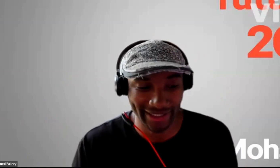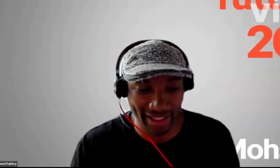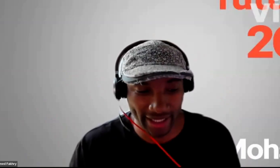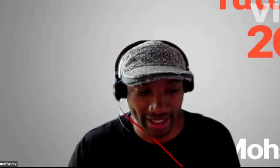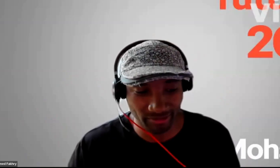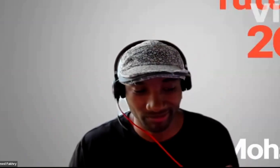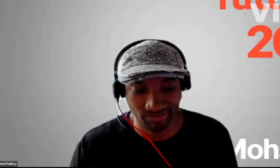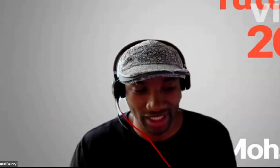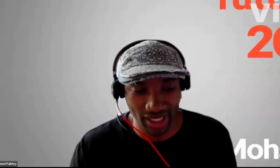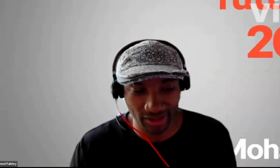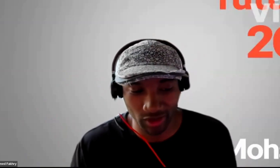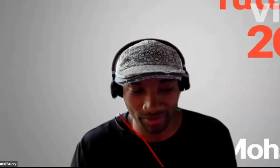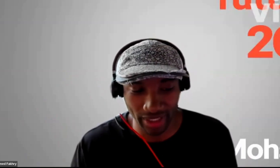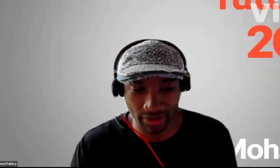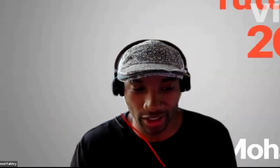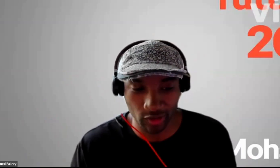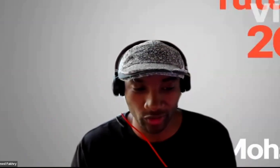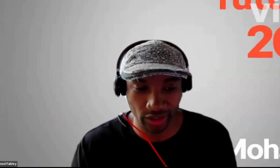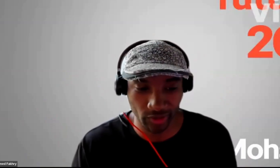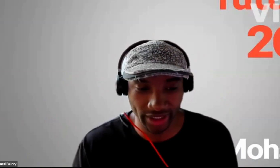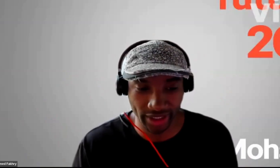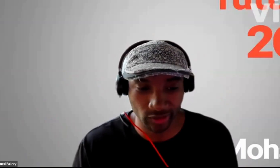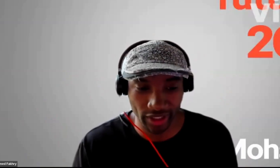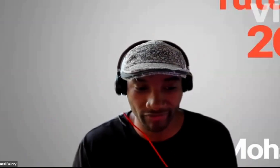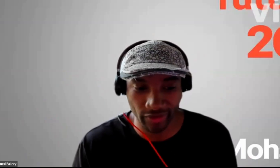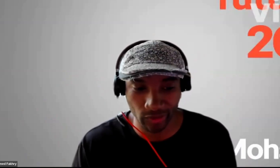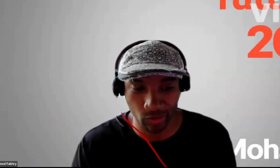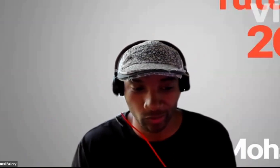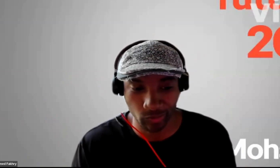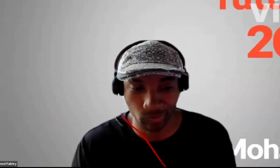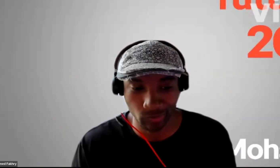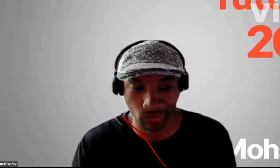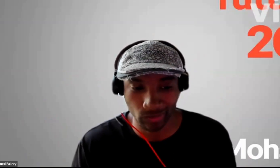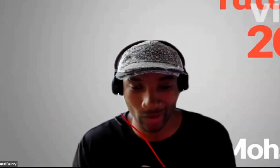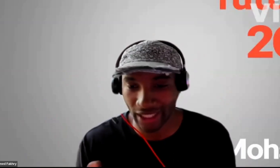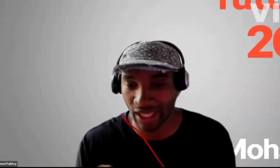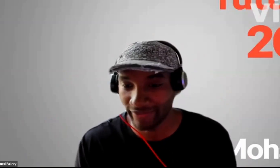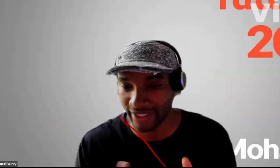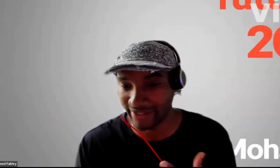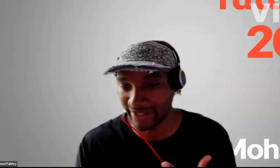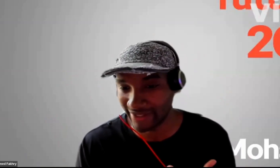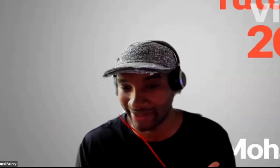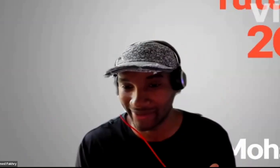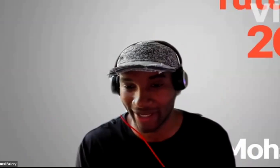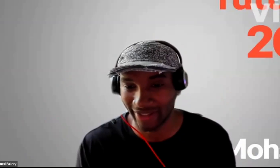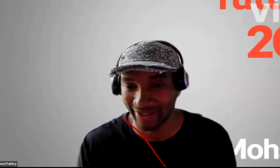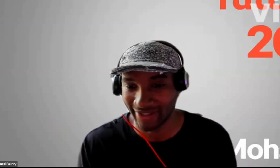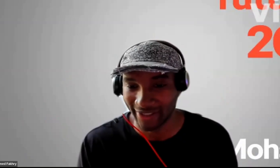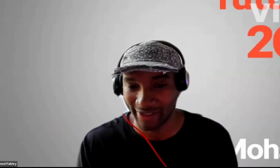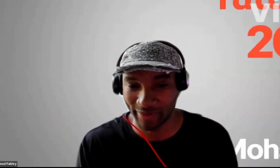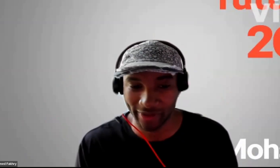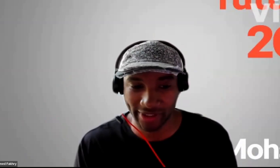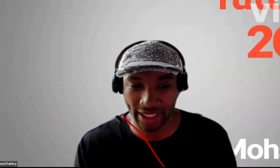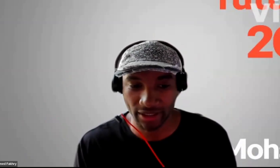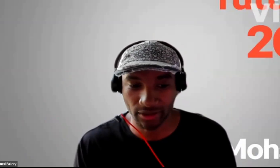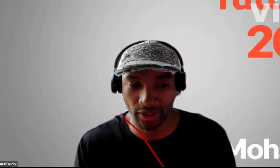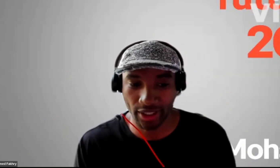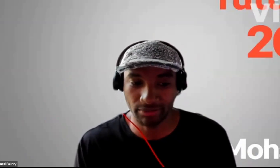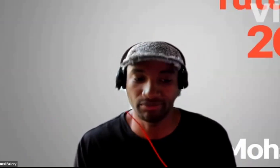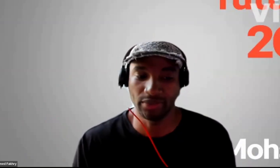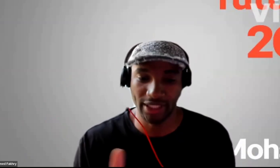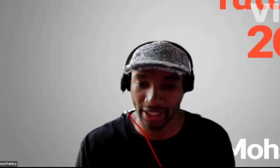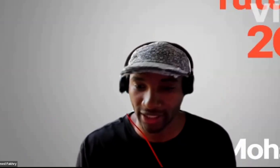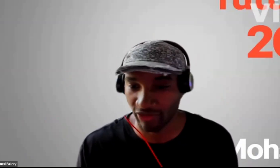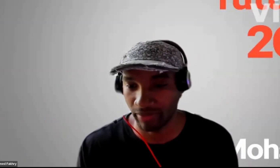mean, it's like I grew up around a community where they don't ever know what deafness is, right? Because it's like